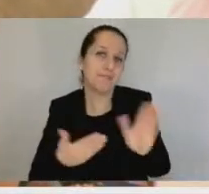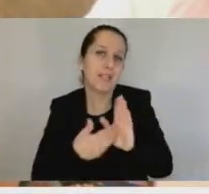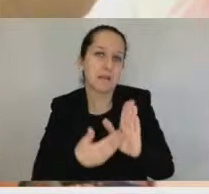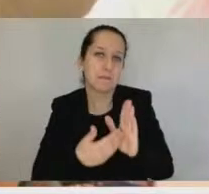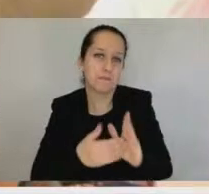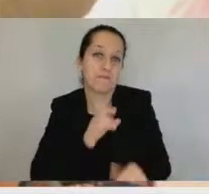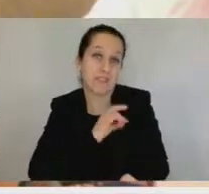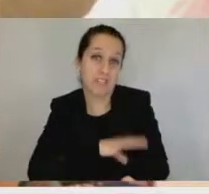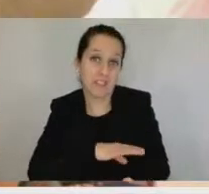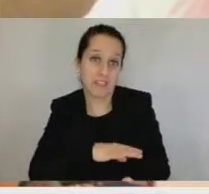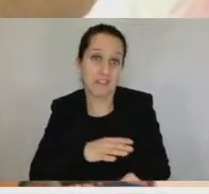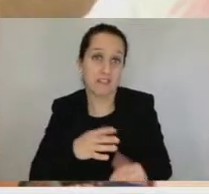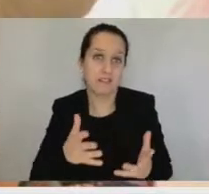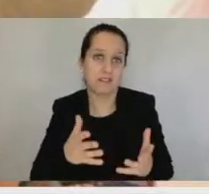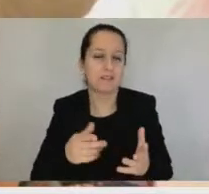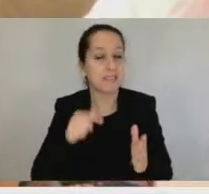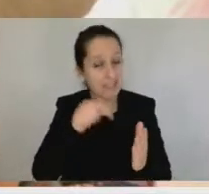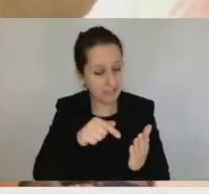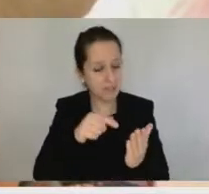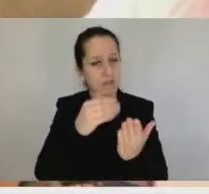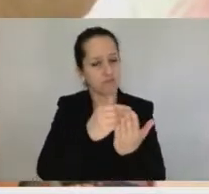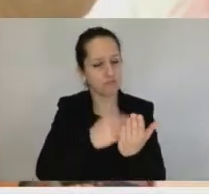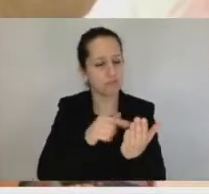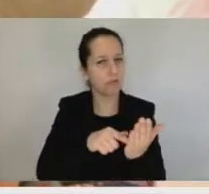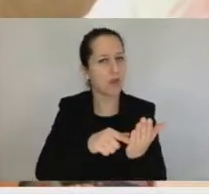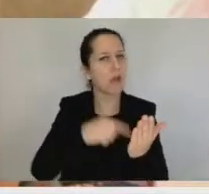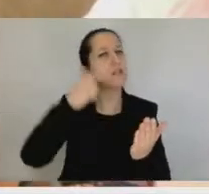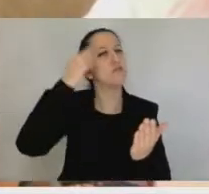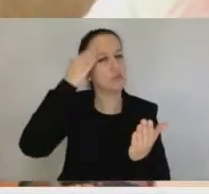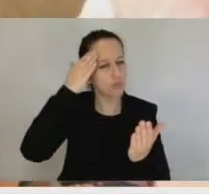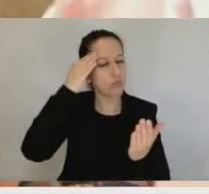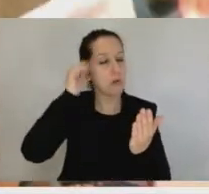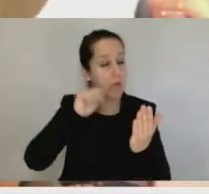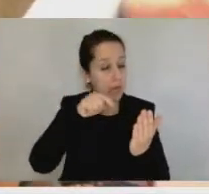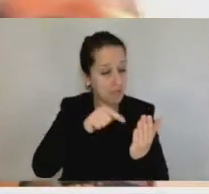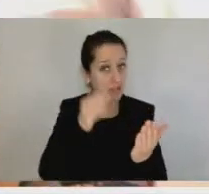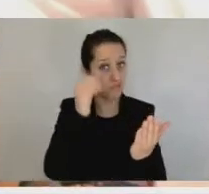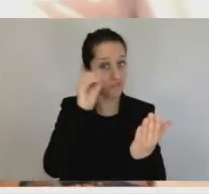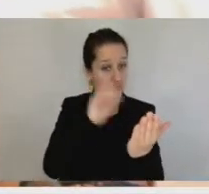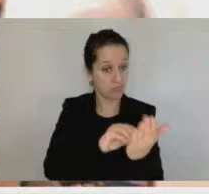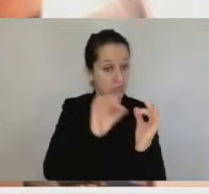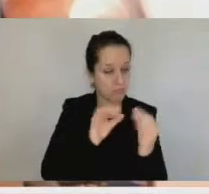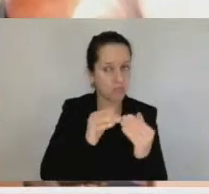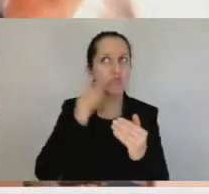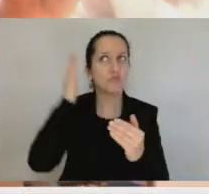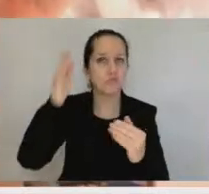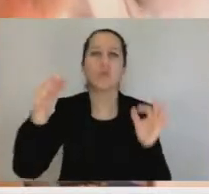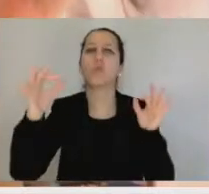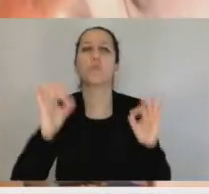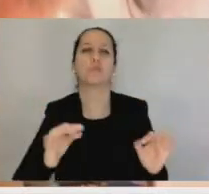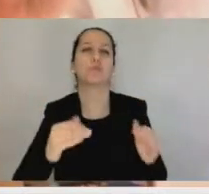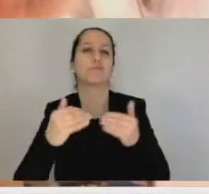model because certain studies have shown that these have a tremendous predictive capacity.